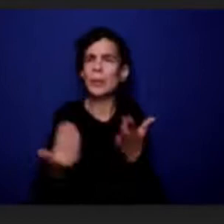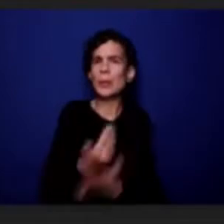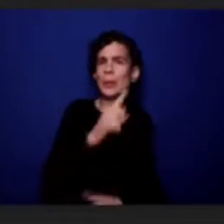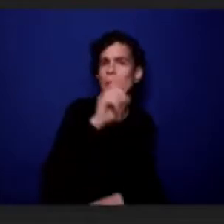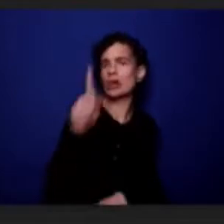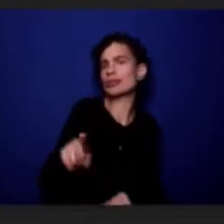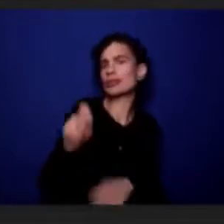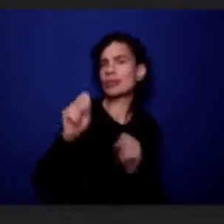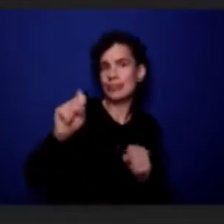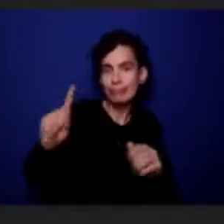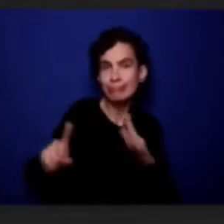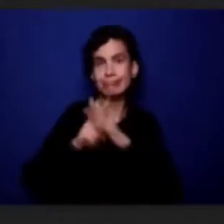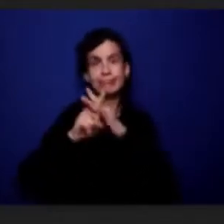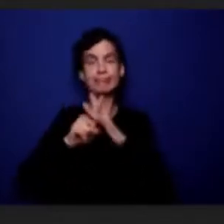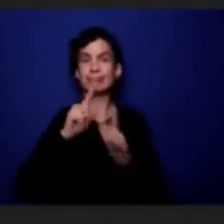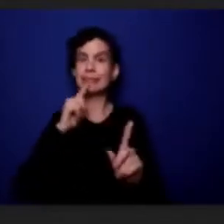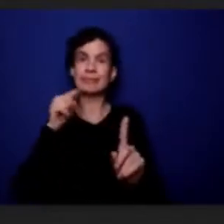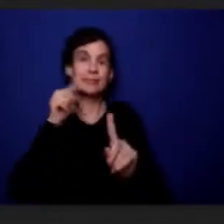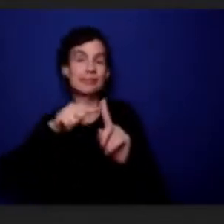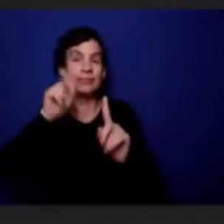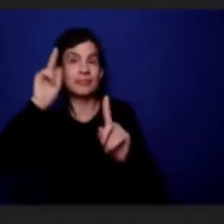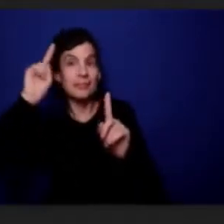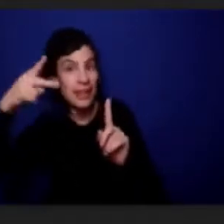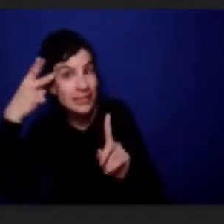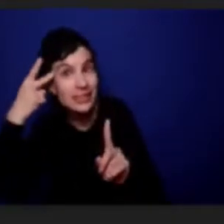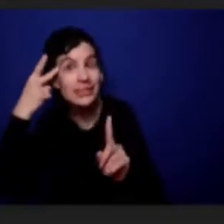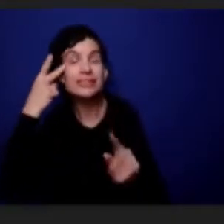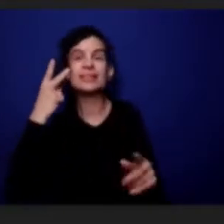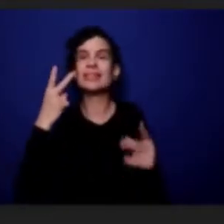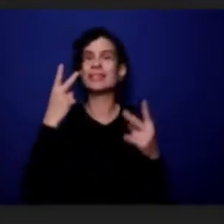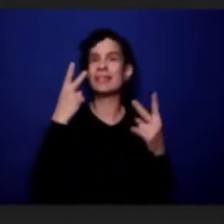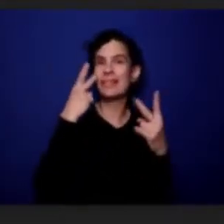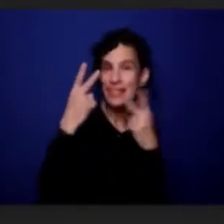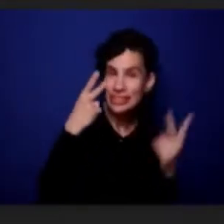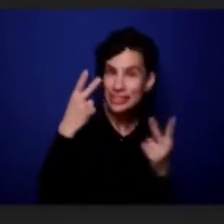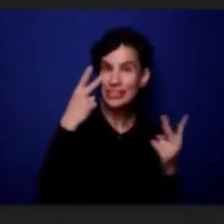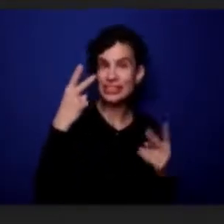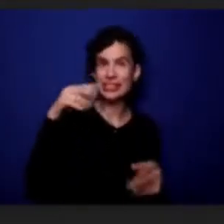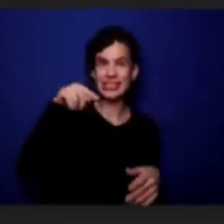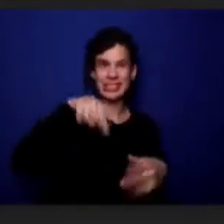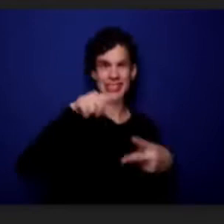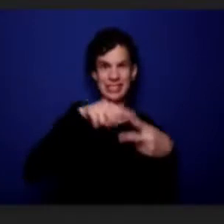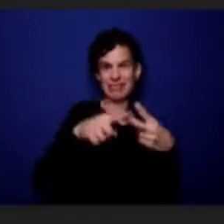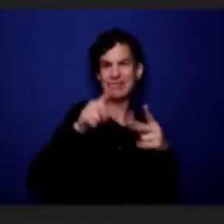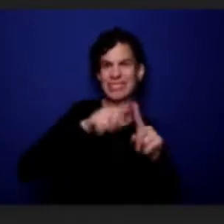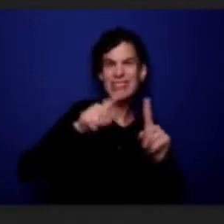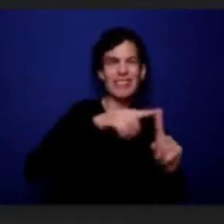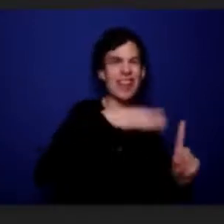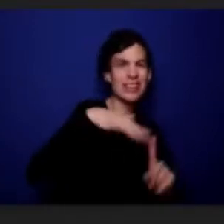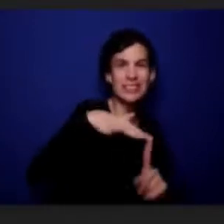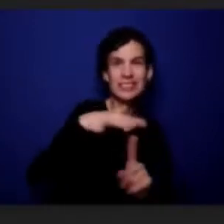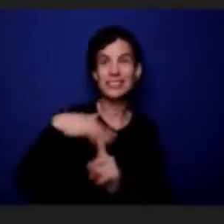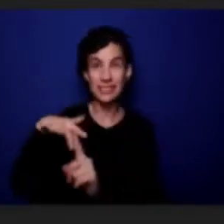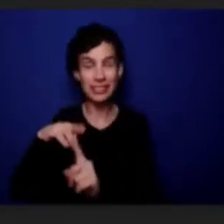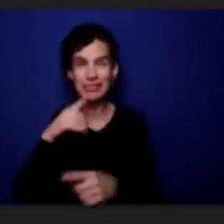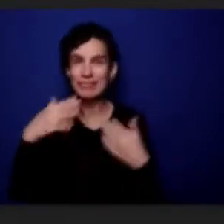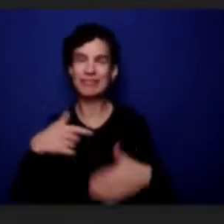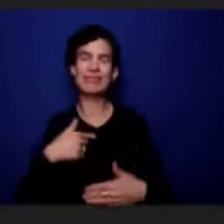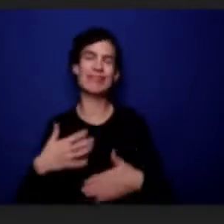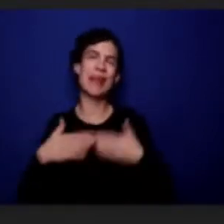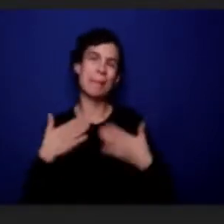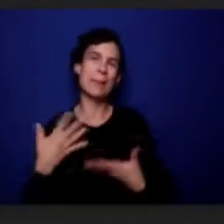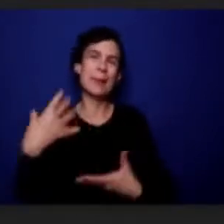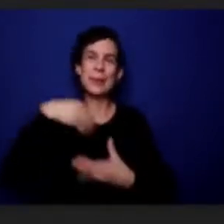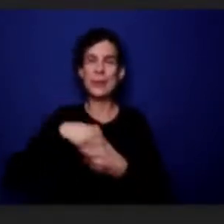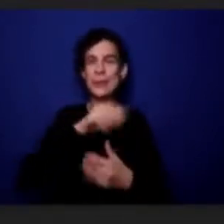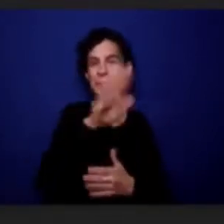beginning of our discussion with what kinds of questions are you asking, what are some new questions we can ask, and a lot of it comes down to like thinking about the